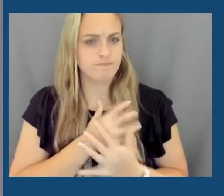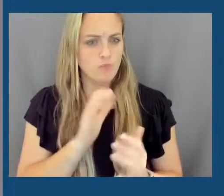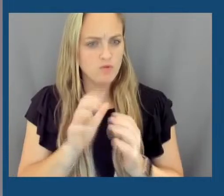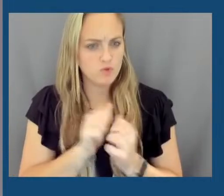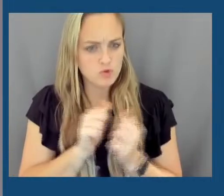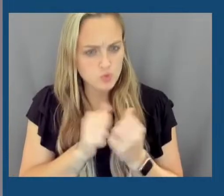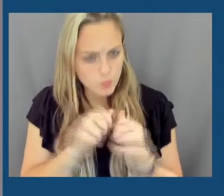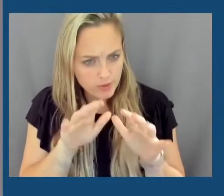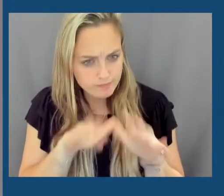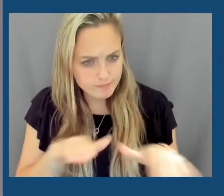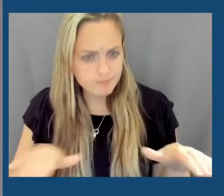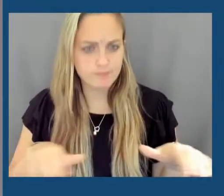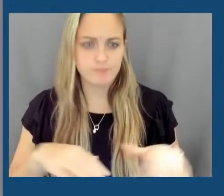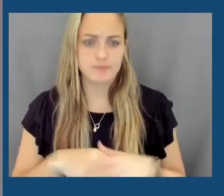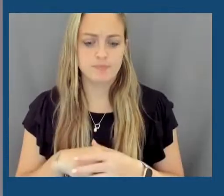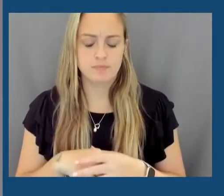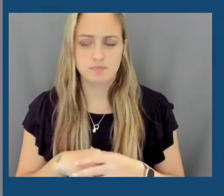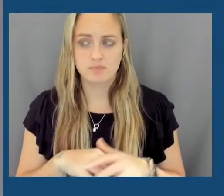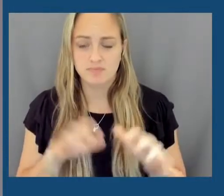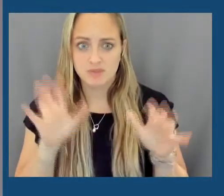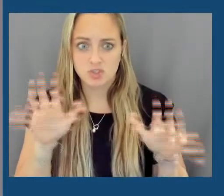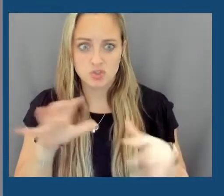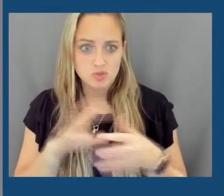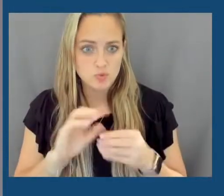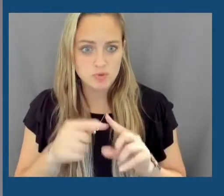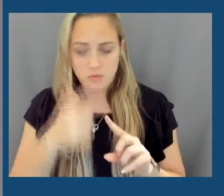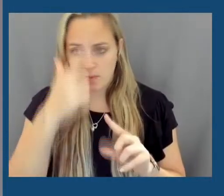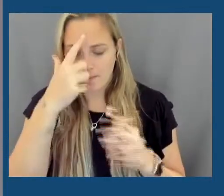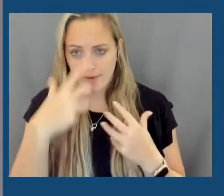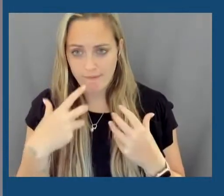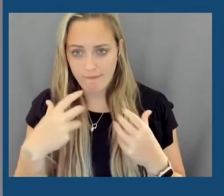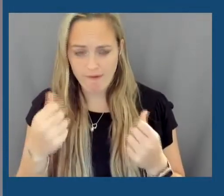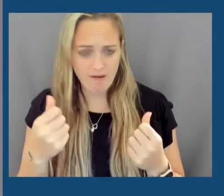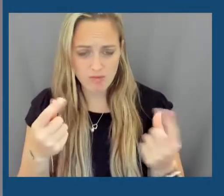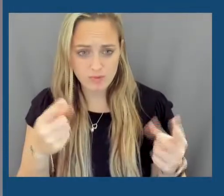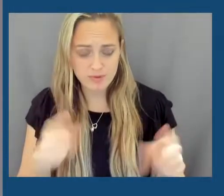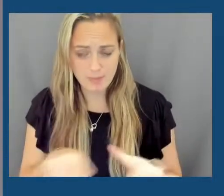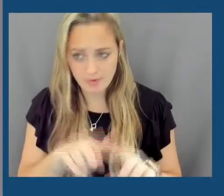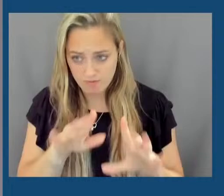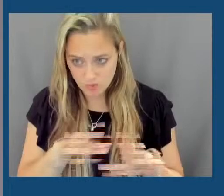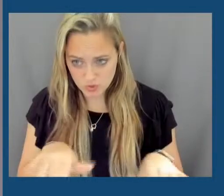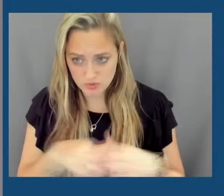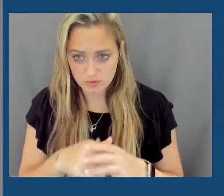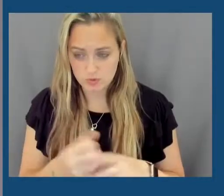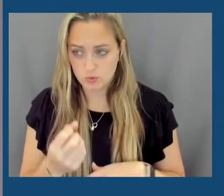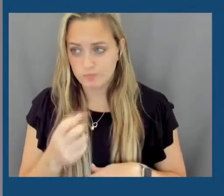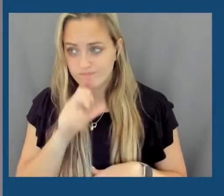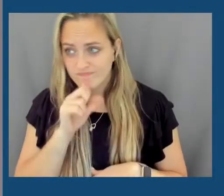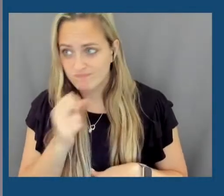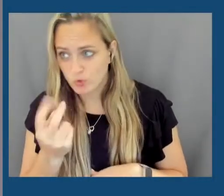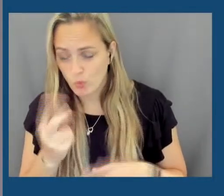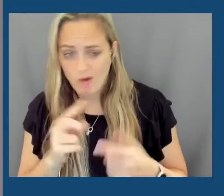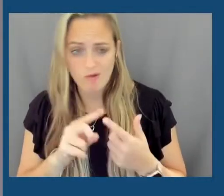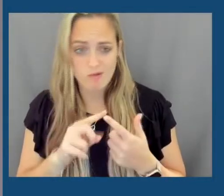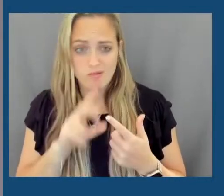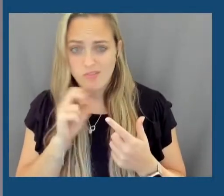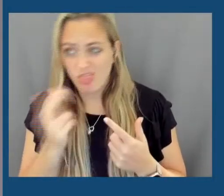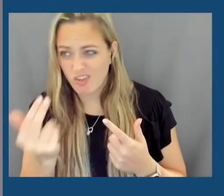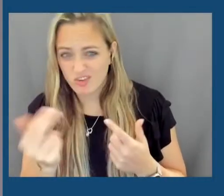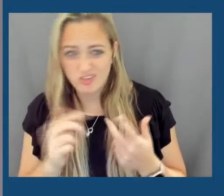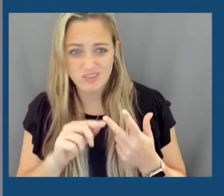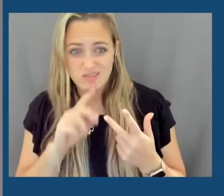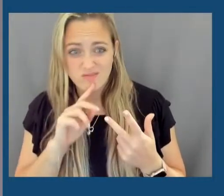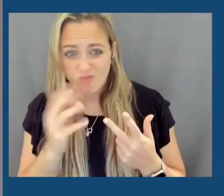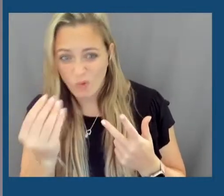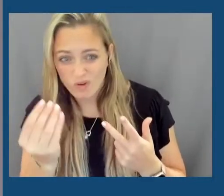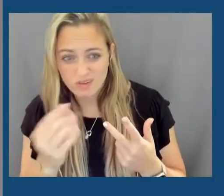many shocking stories about this mental health and the state of affairs for our children. I sat with 12, 13, 14, 15-year-olds. A